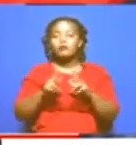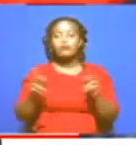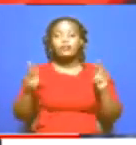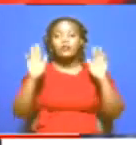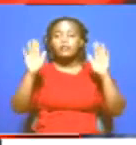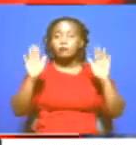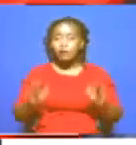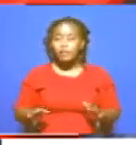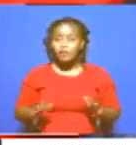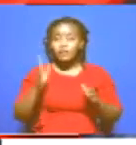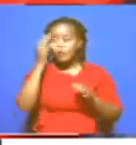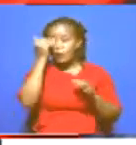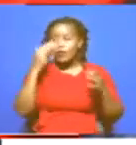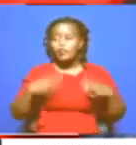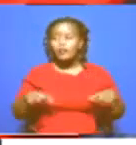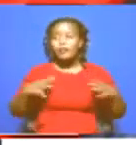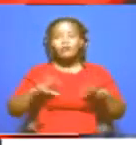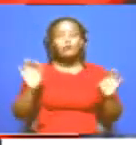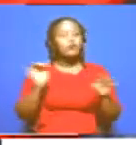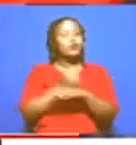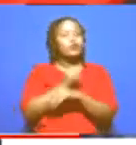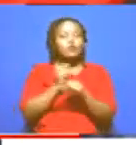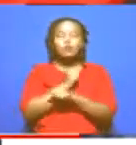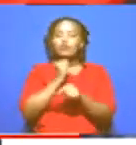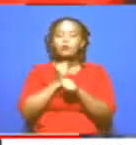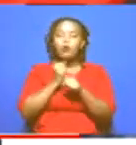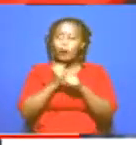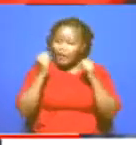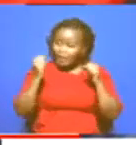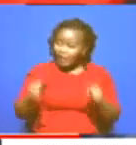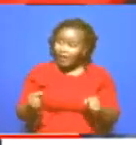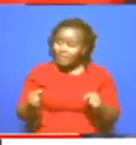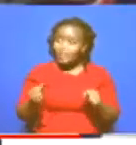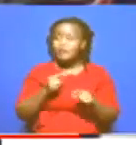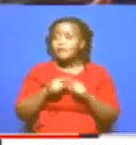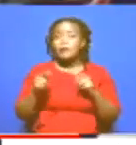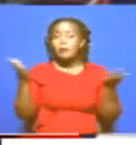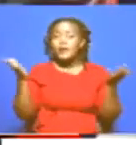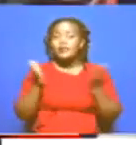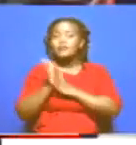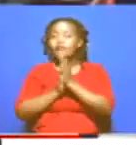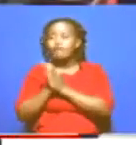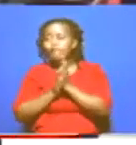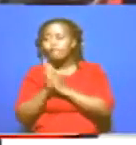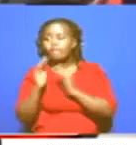people cannot work hard when they're not properly motivated.